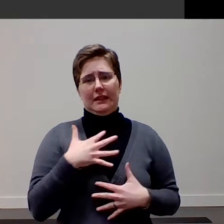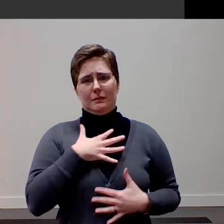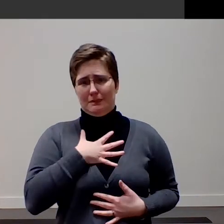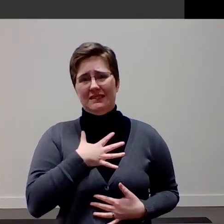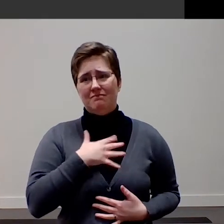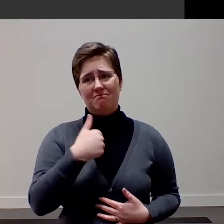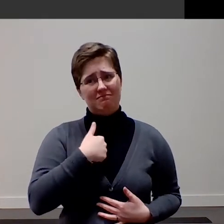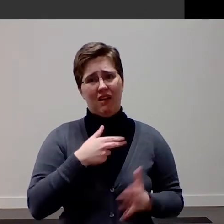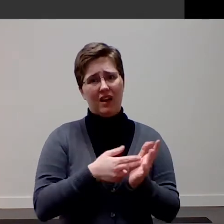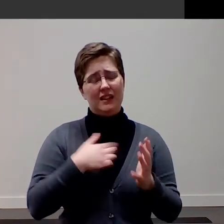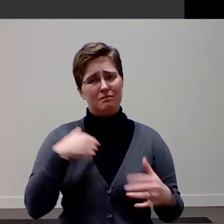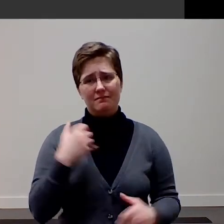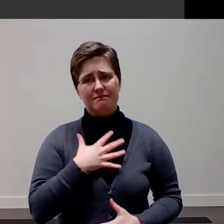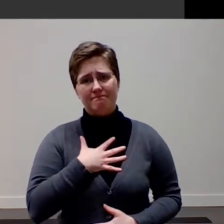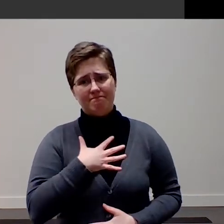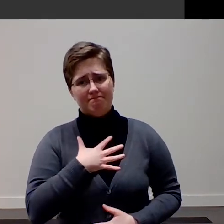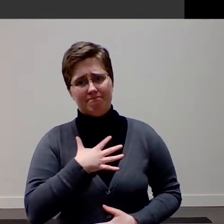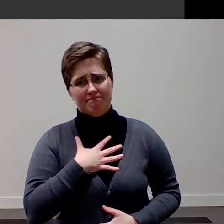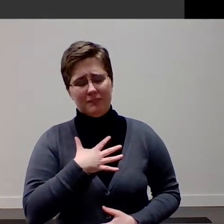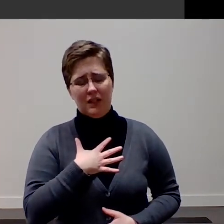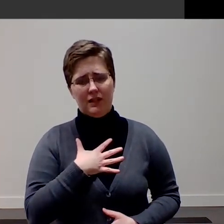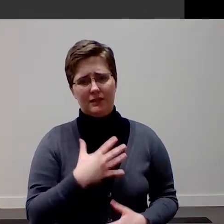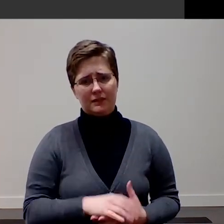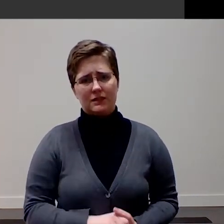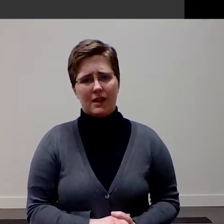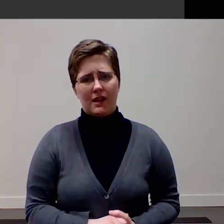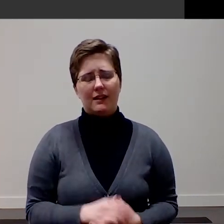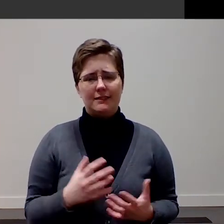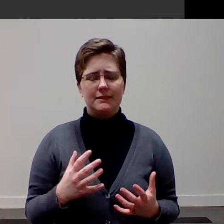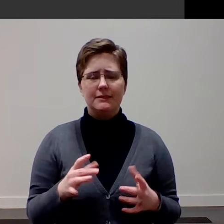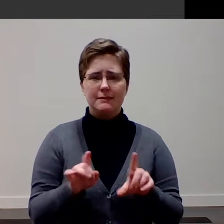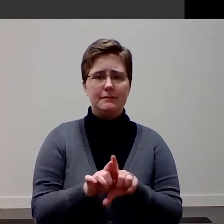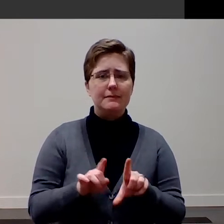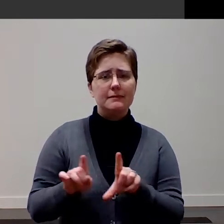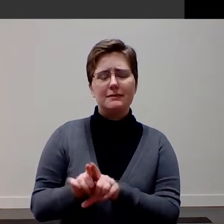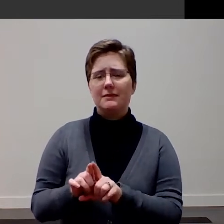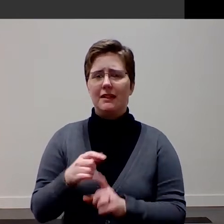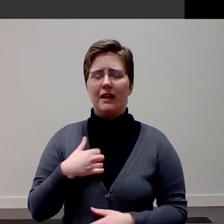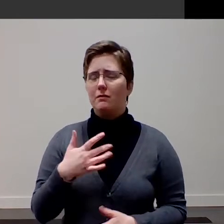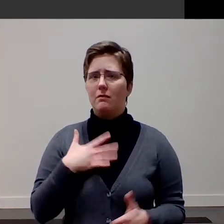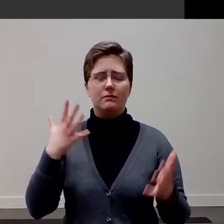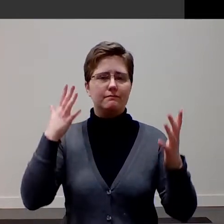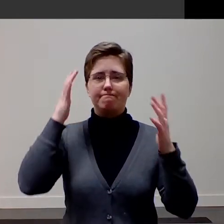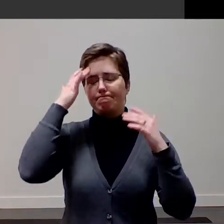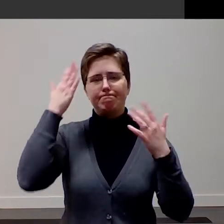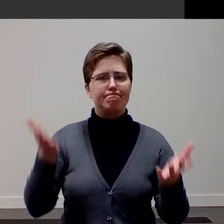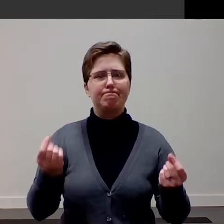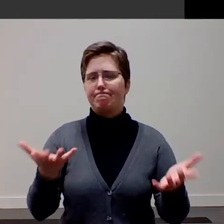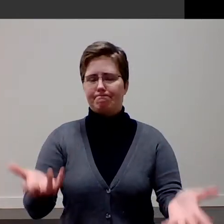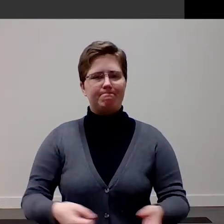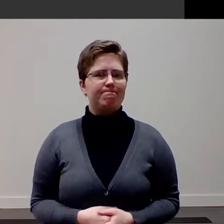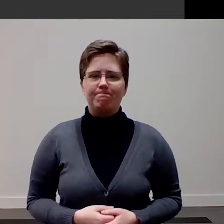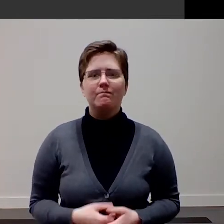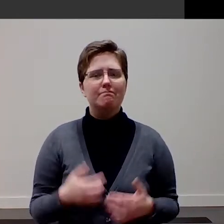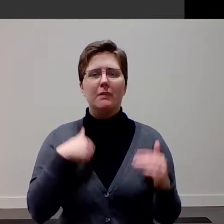quite frankly. And I I just feel at a loss. So I'm hoping that